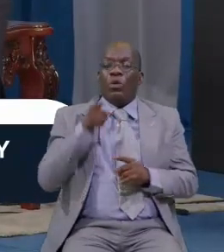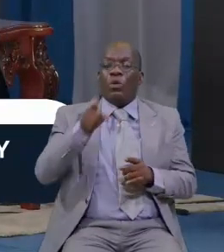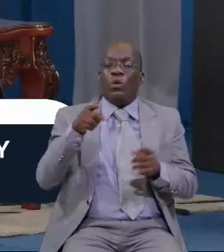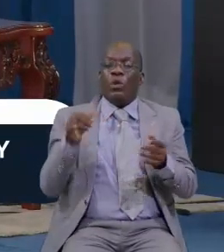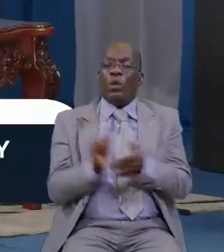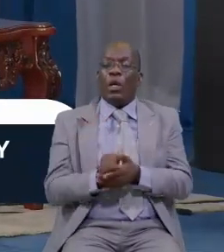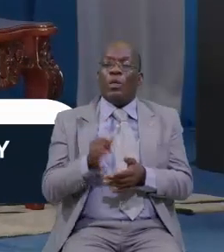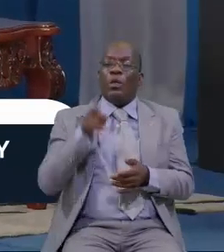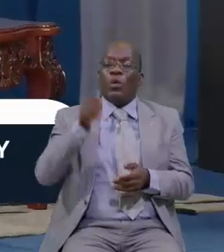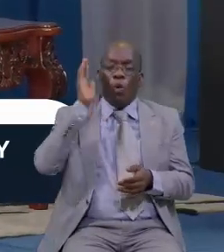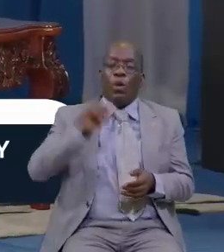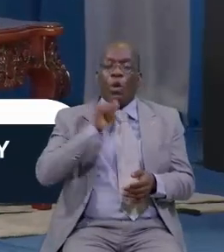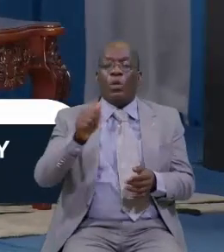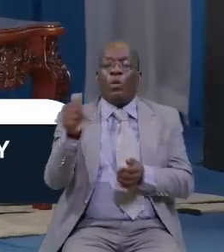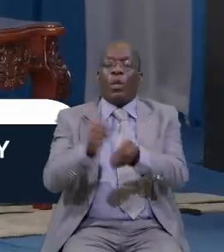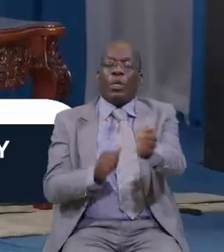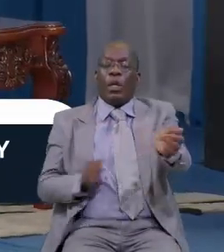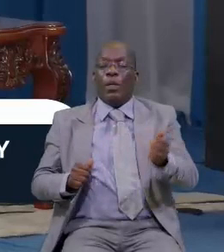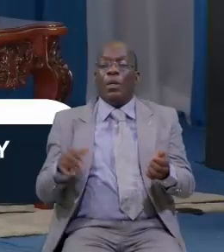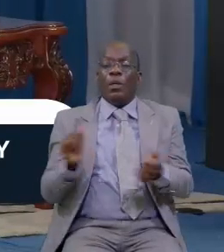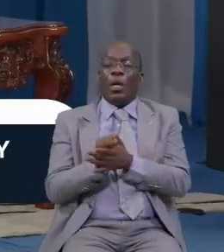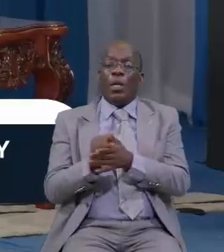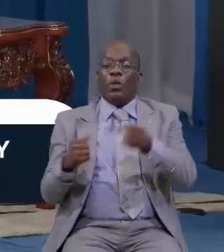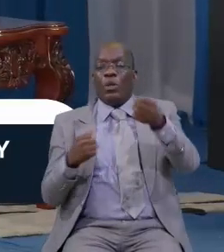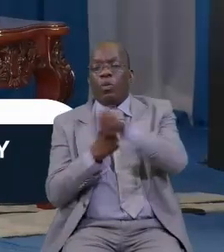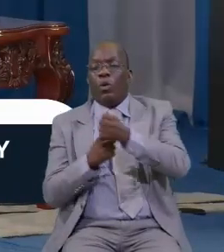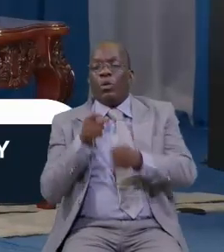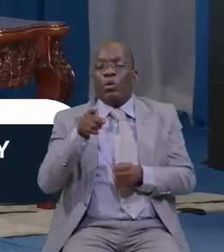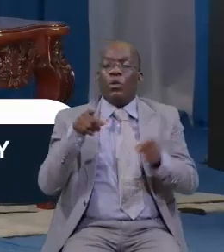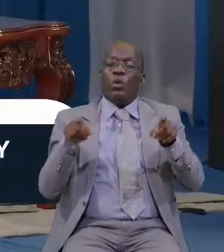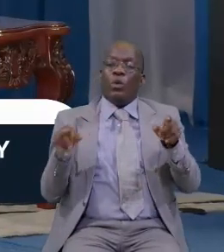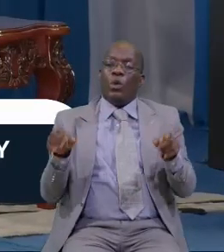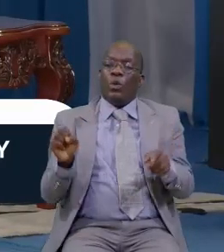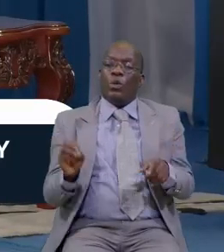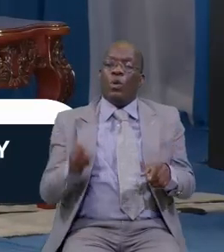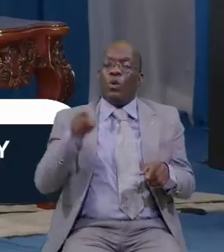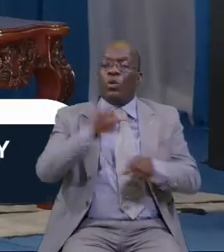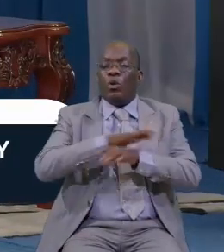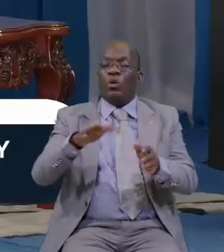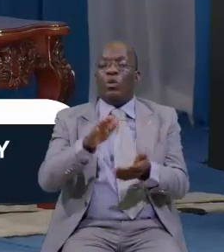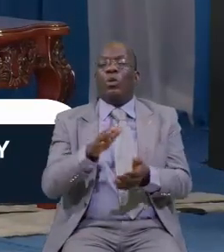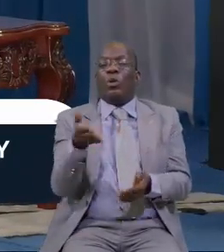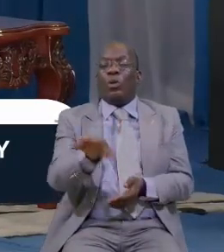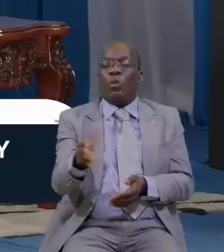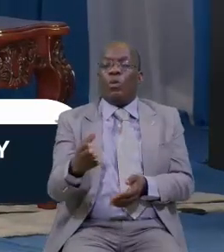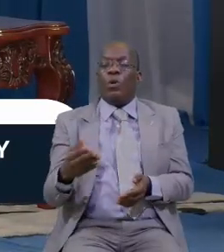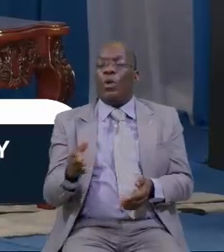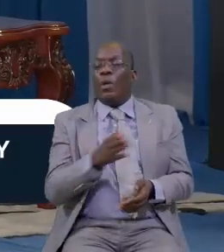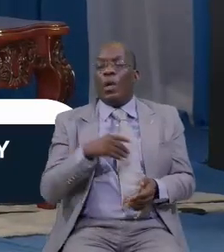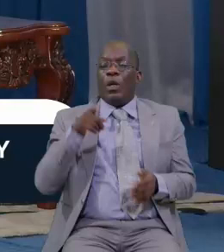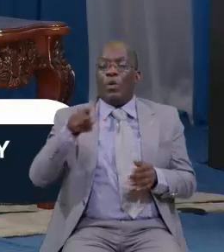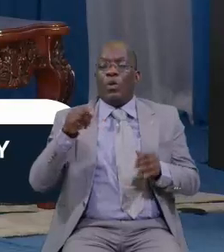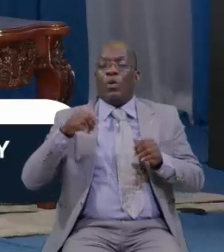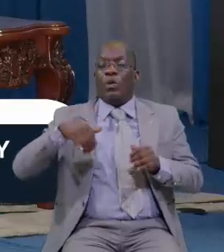you so you don't backslide. That upholds you so you don't compromise. And you still stand